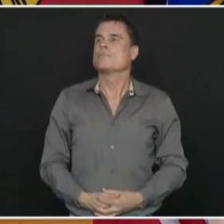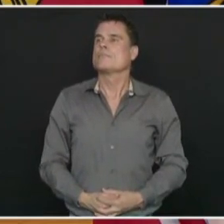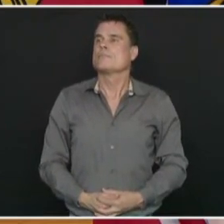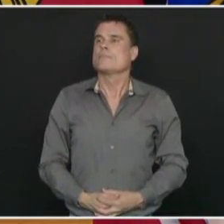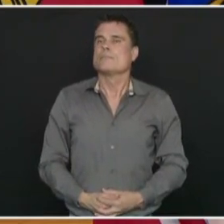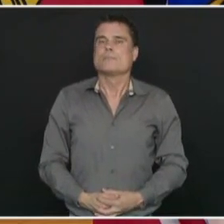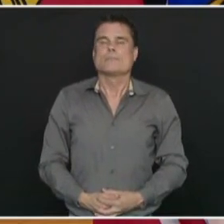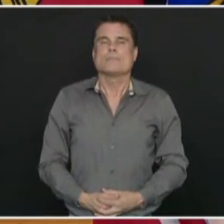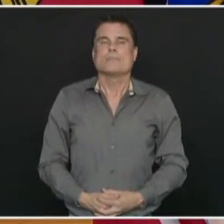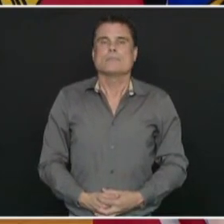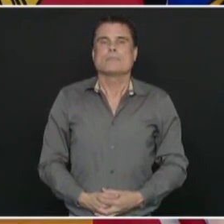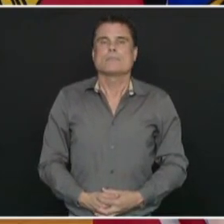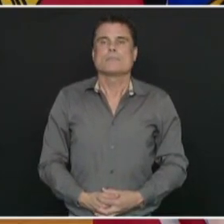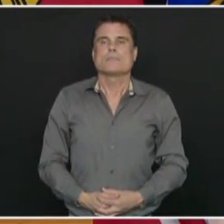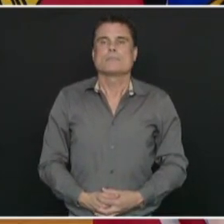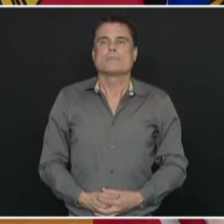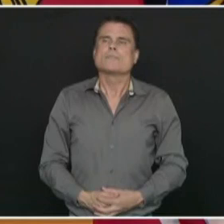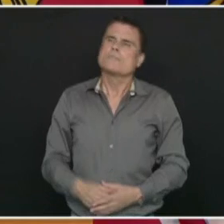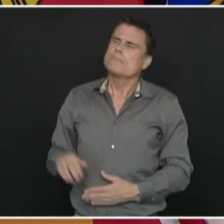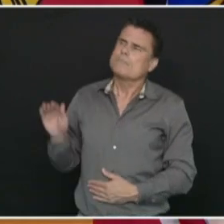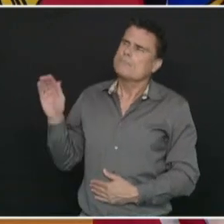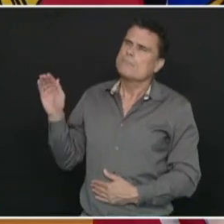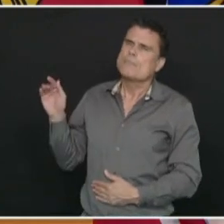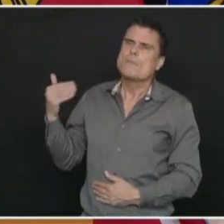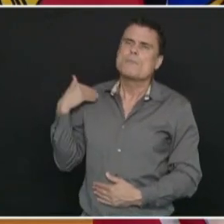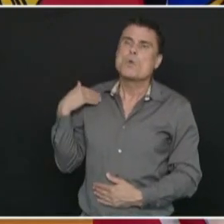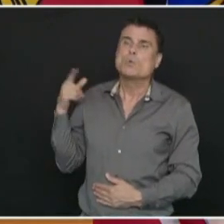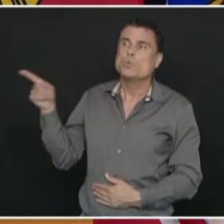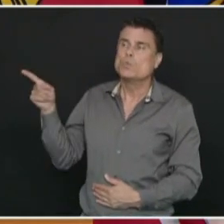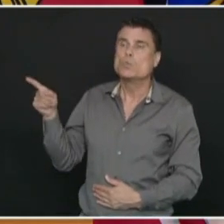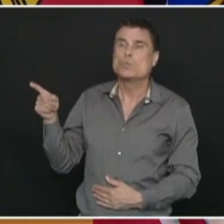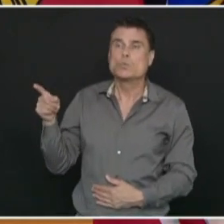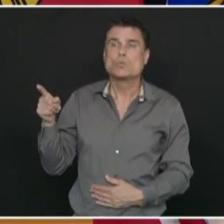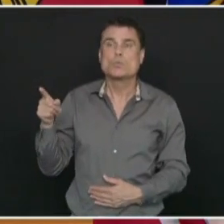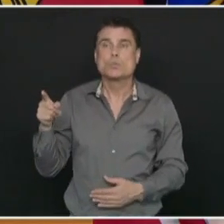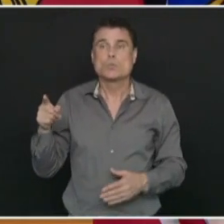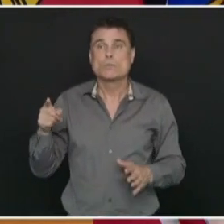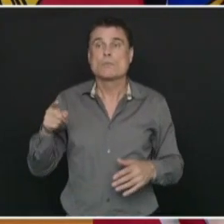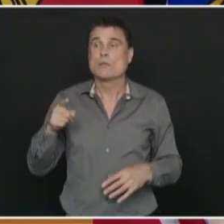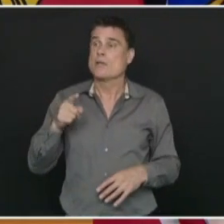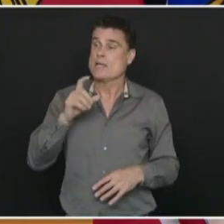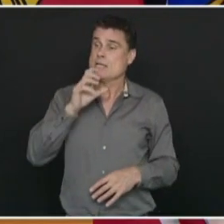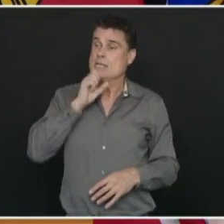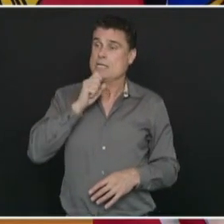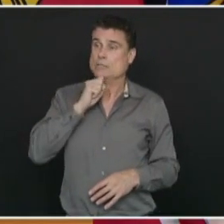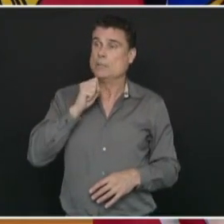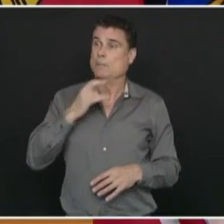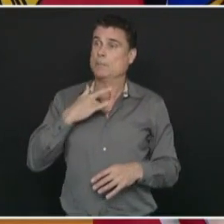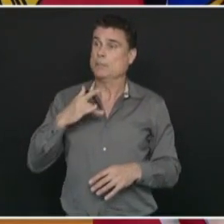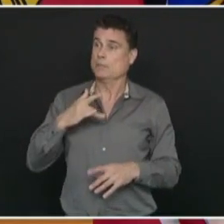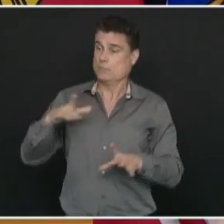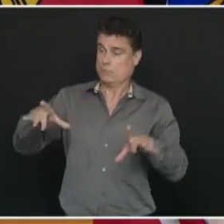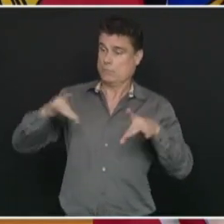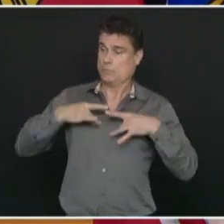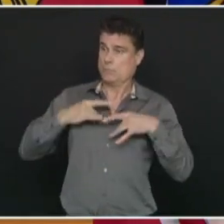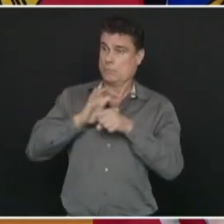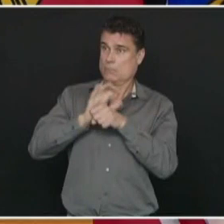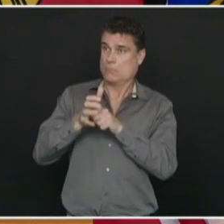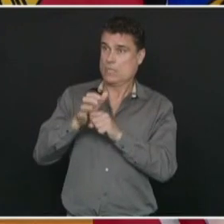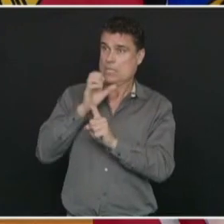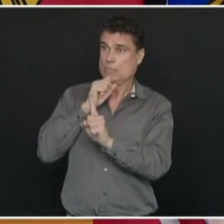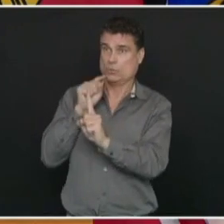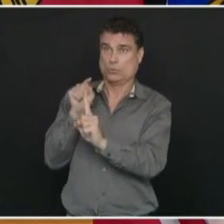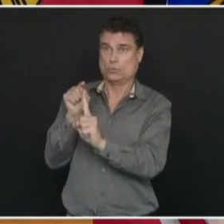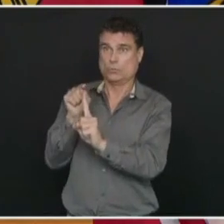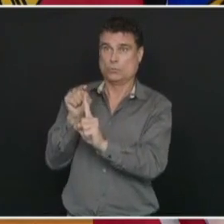seen that in testimony from people around the world, where you can have a very severe pneumonia, you may end up in hospital, but even if you're not